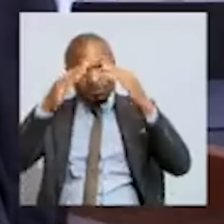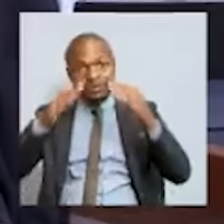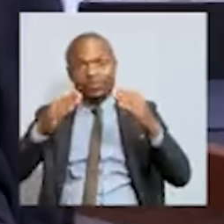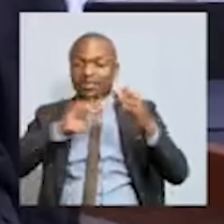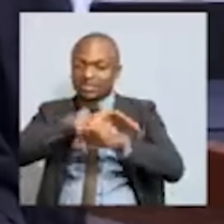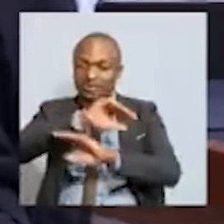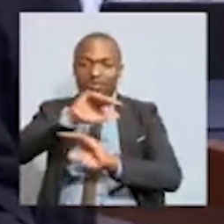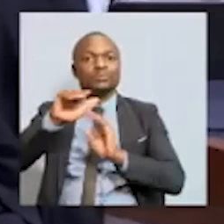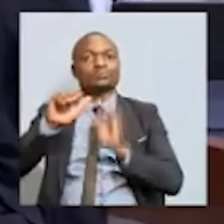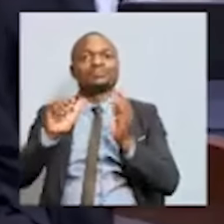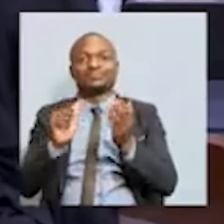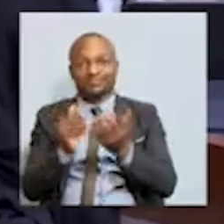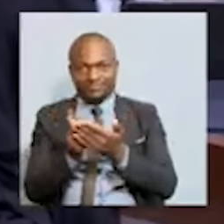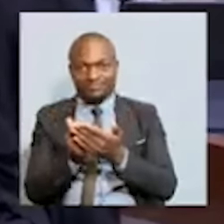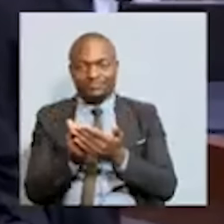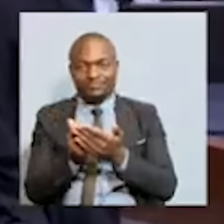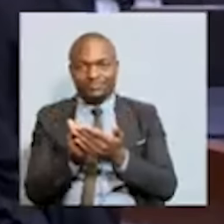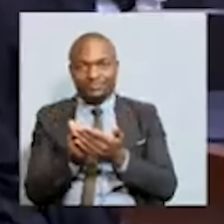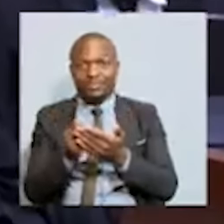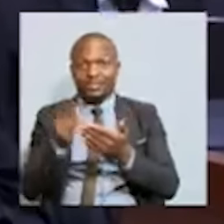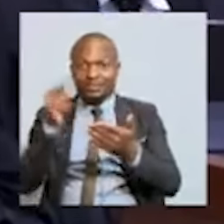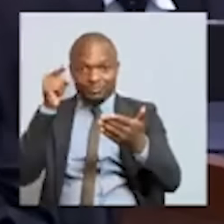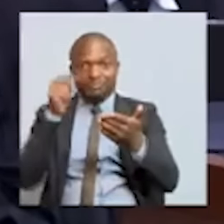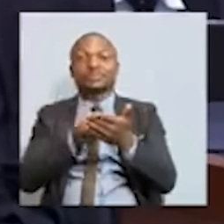whole. Full stop.